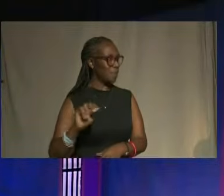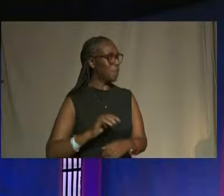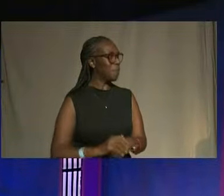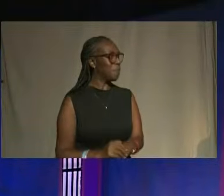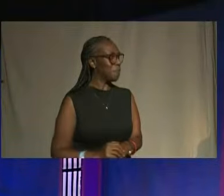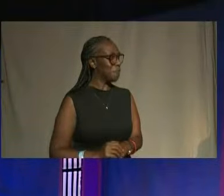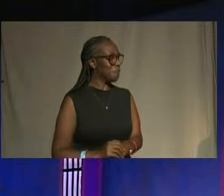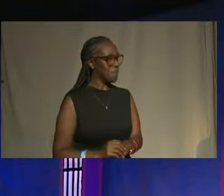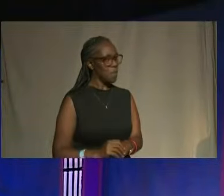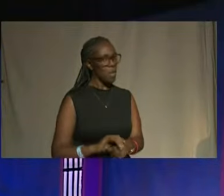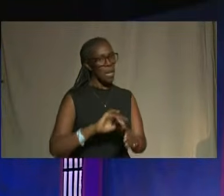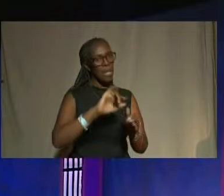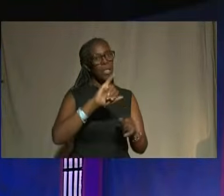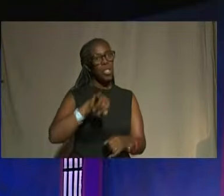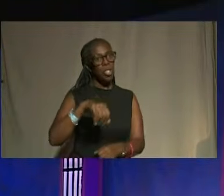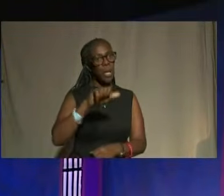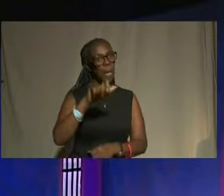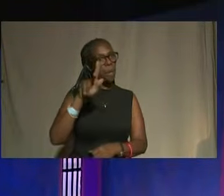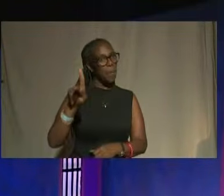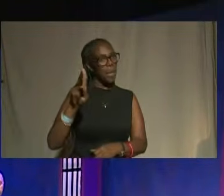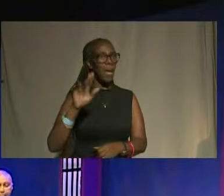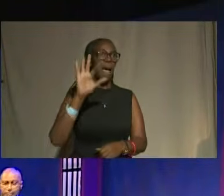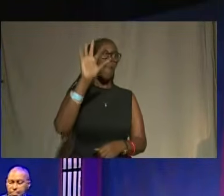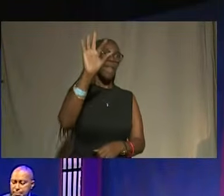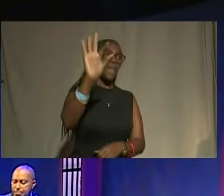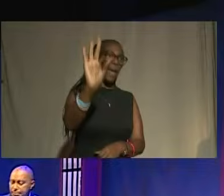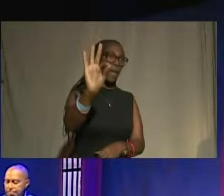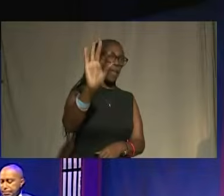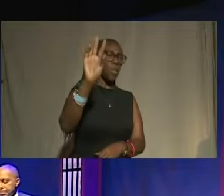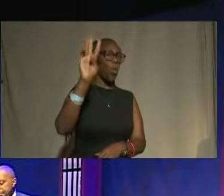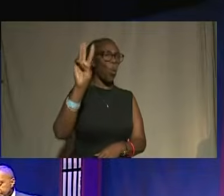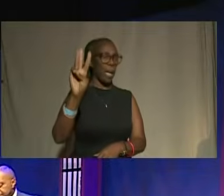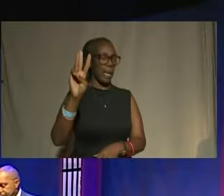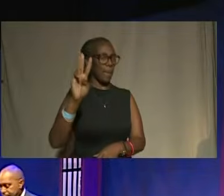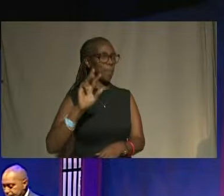For the JLP, Faval Williams.